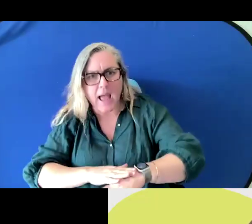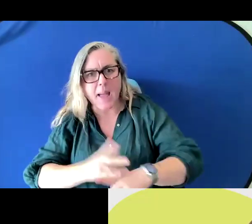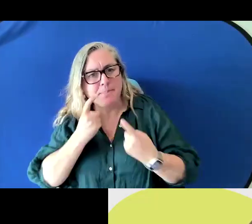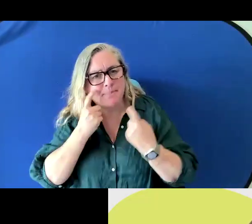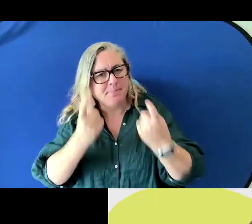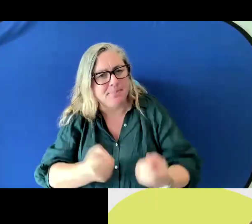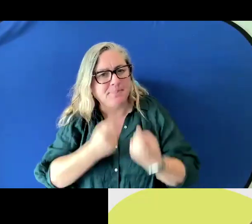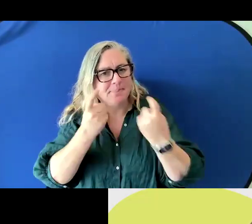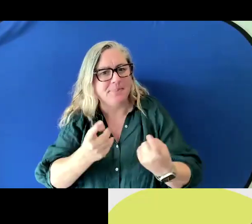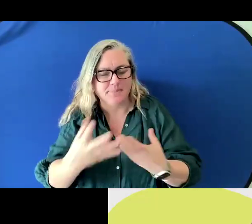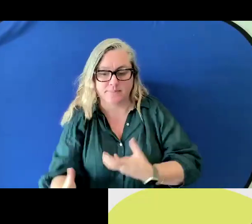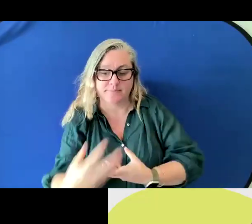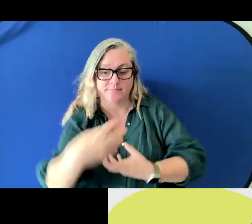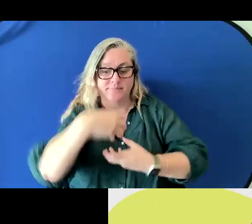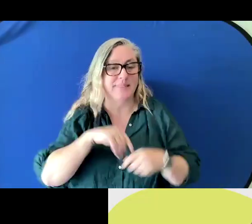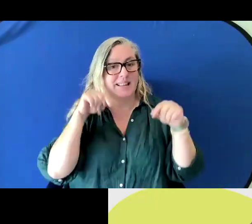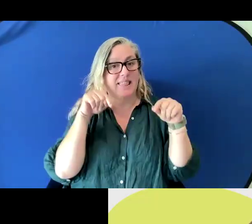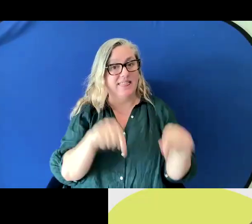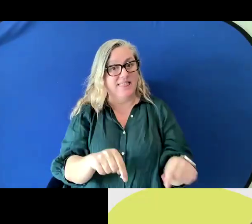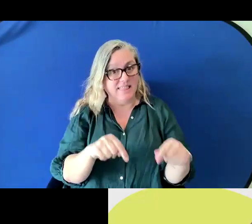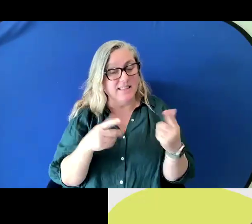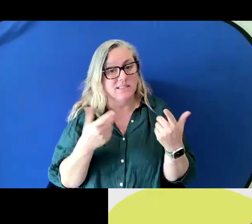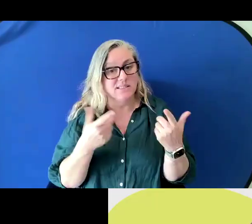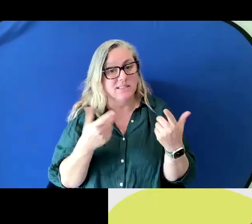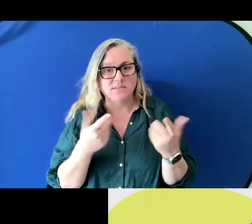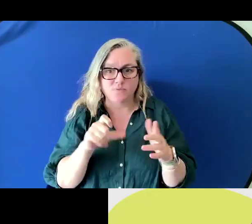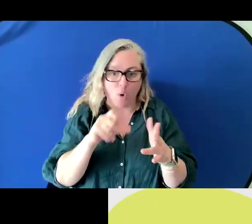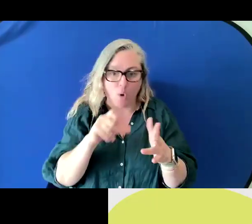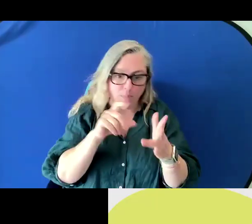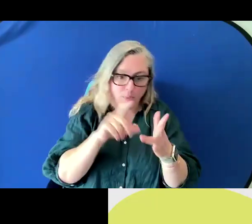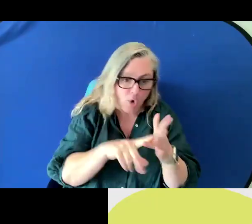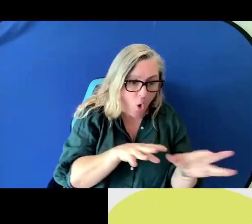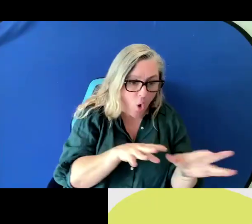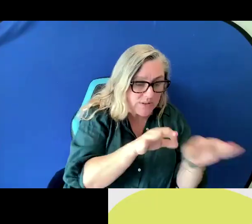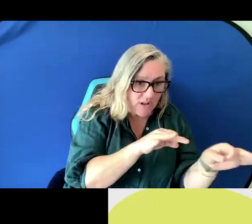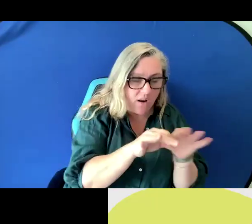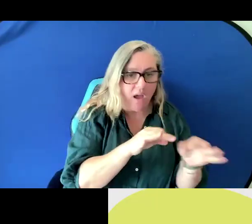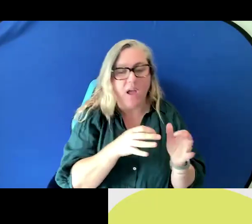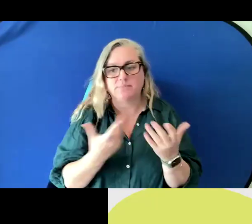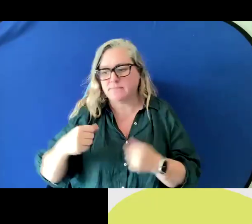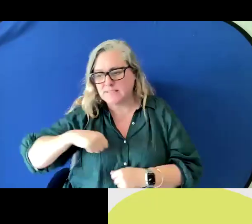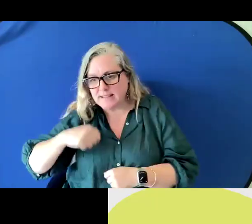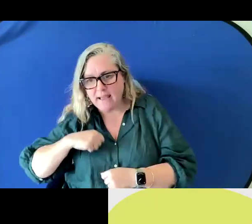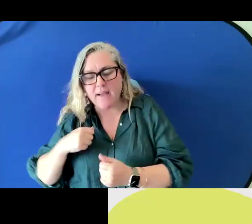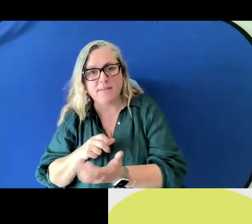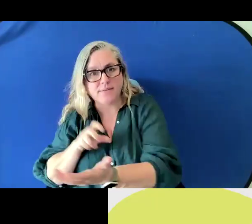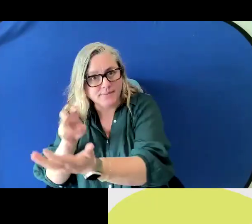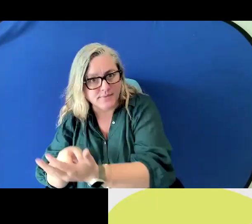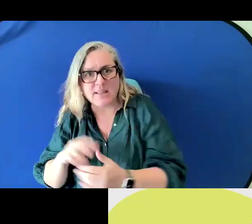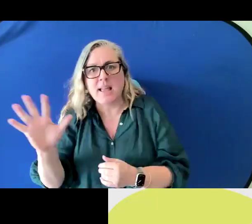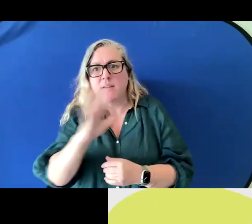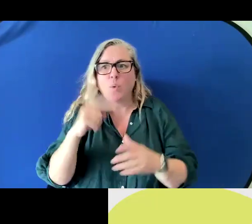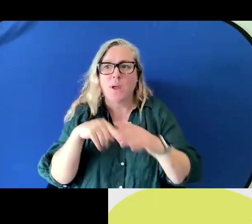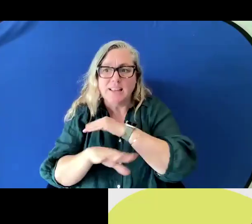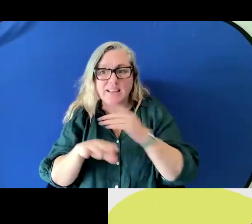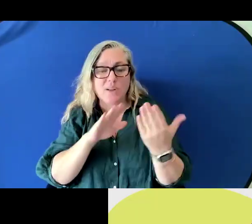project. From the co-designers, our staff, contractors, and everyone in the community who has been part of the